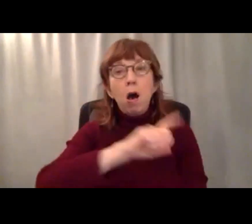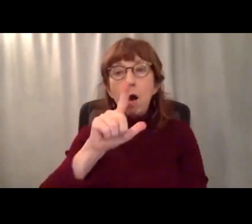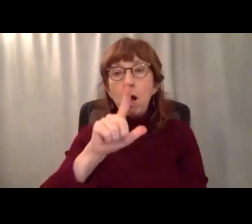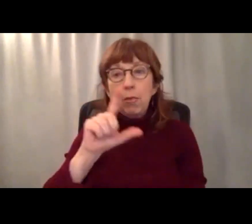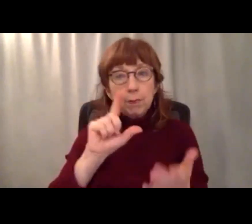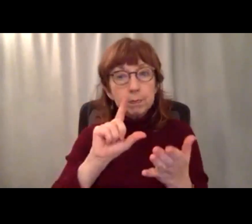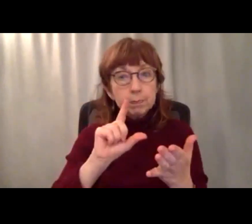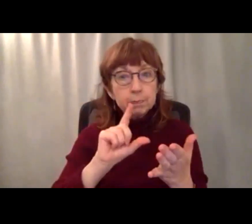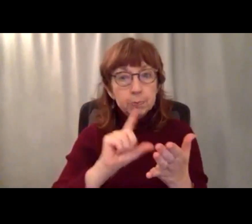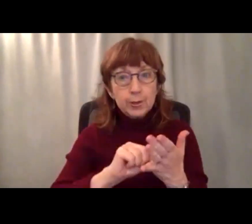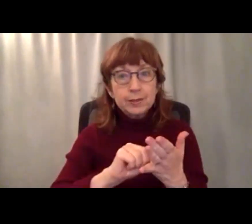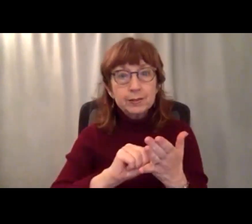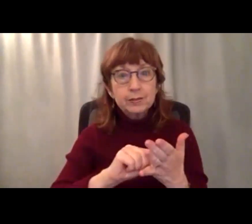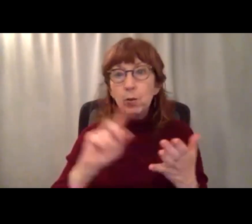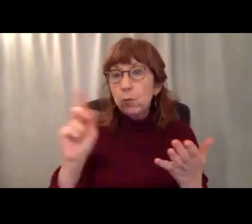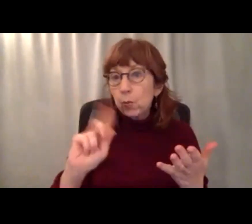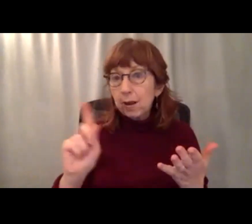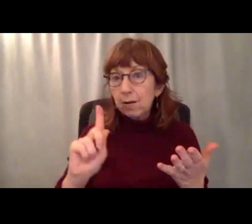also on the